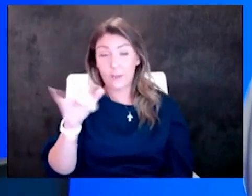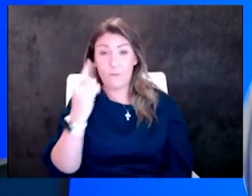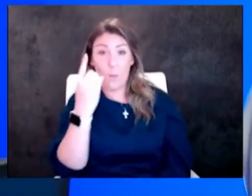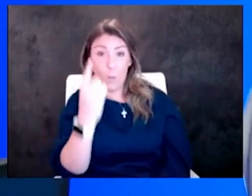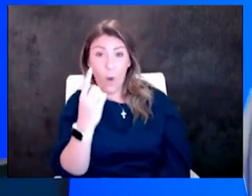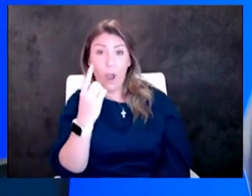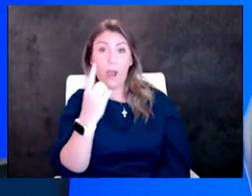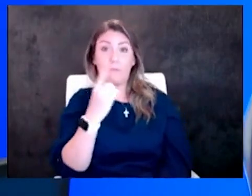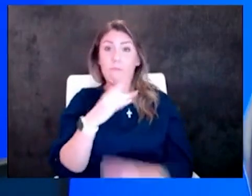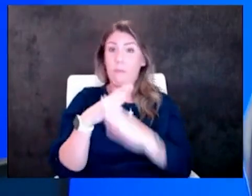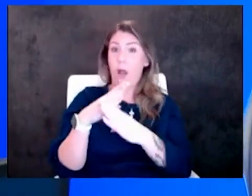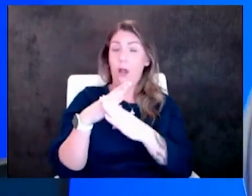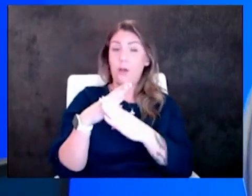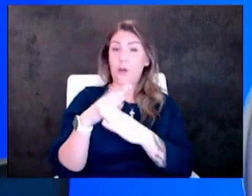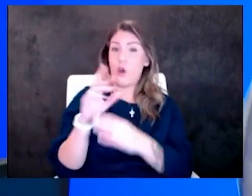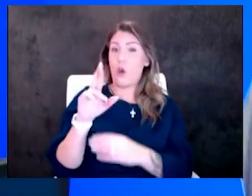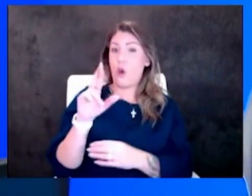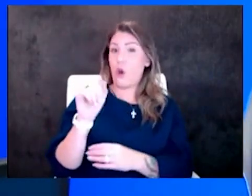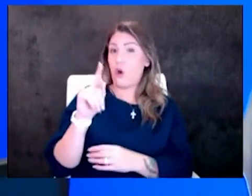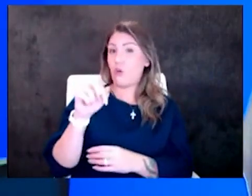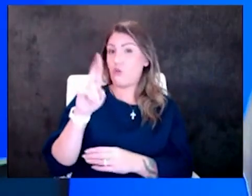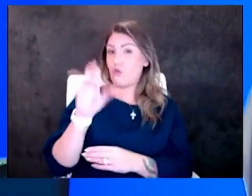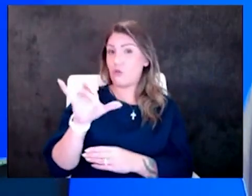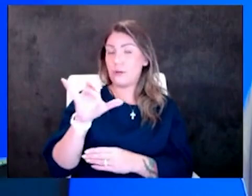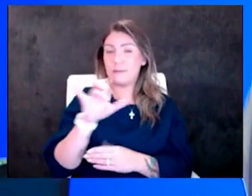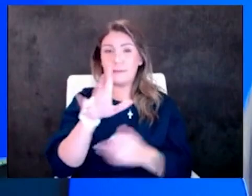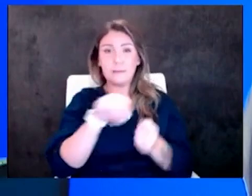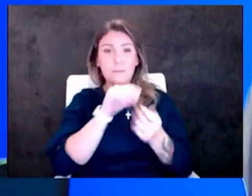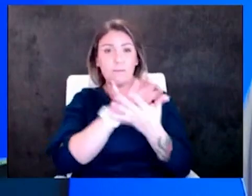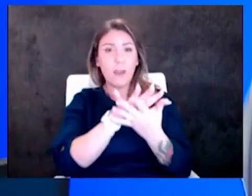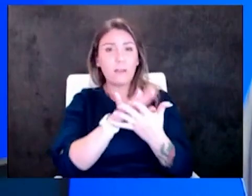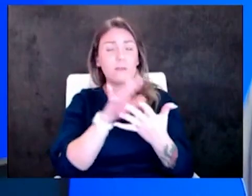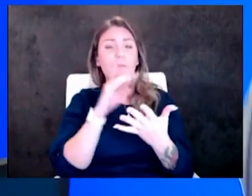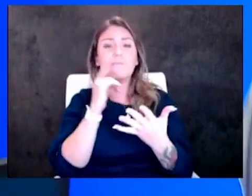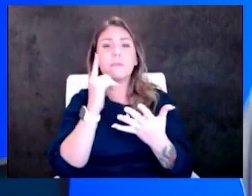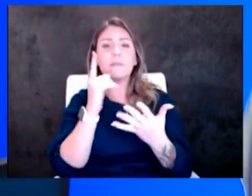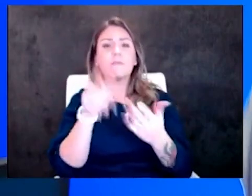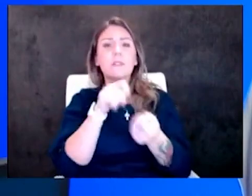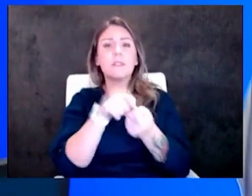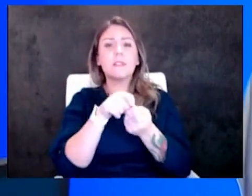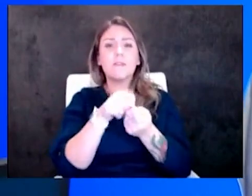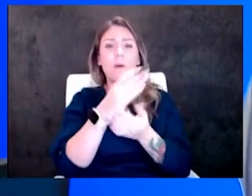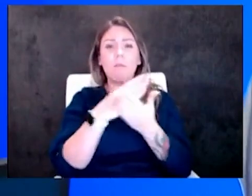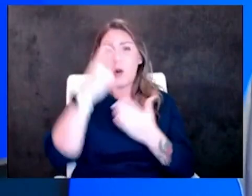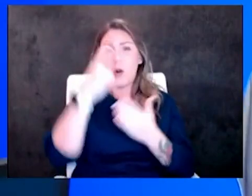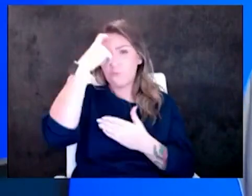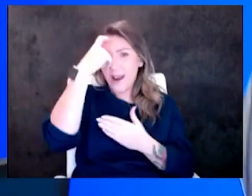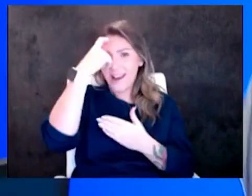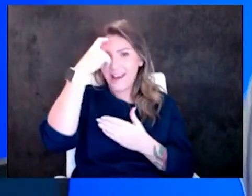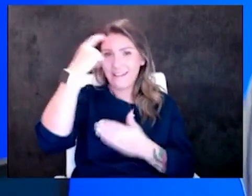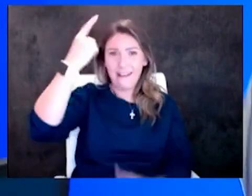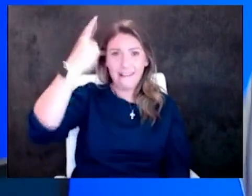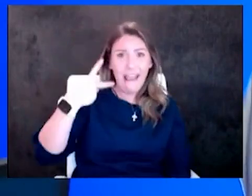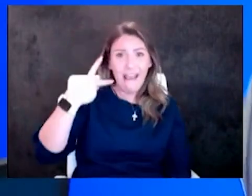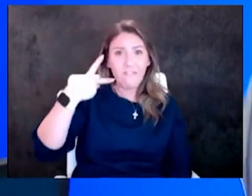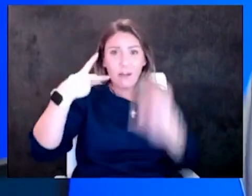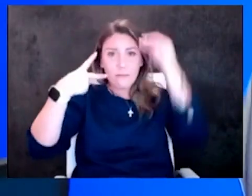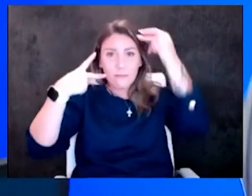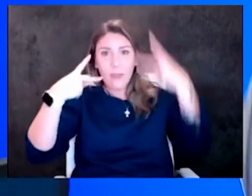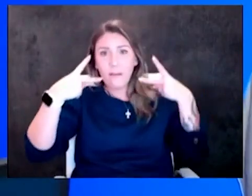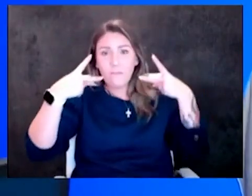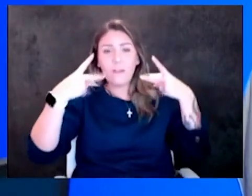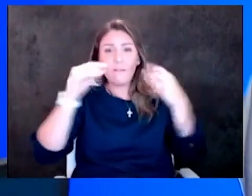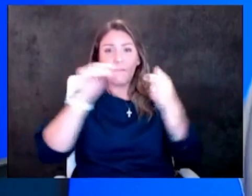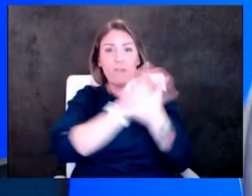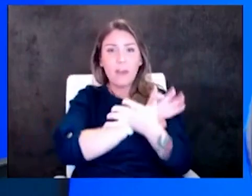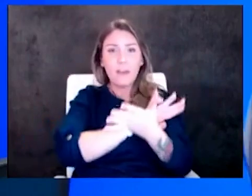would affect a very specific part of the brain, half of it at a time, and that does not lead to